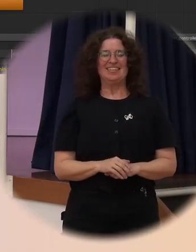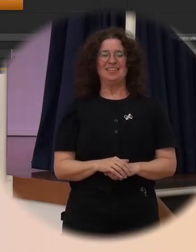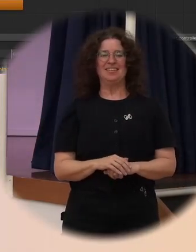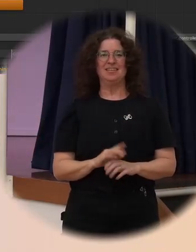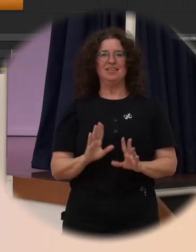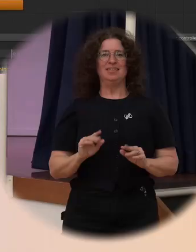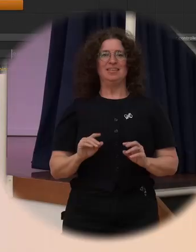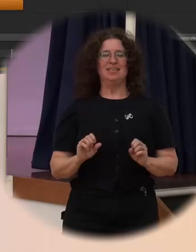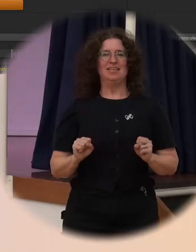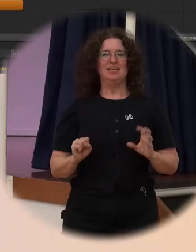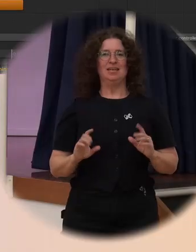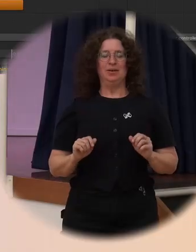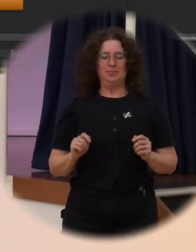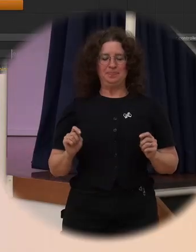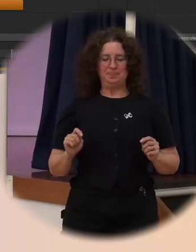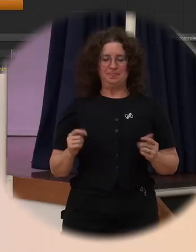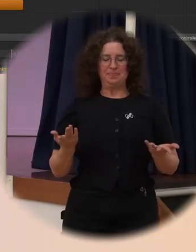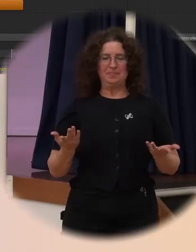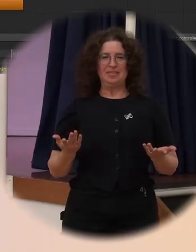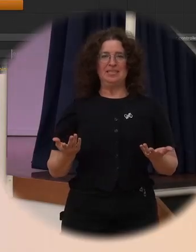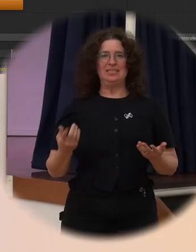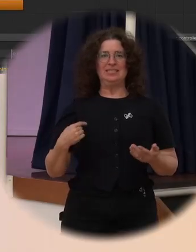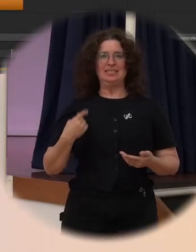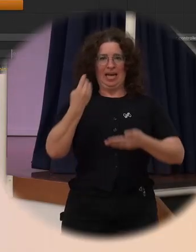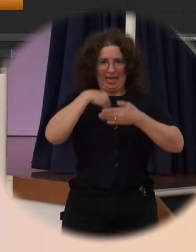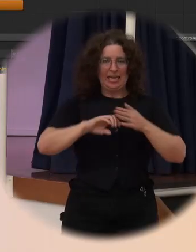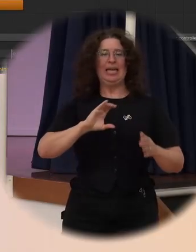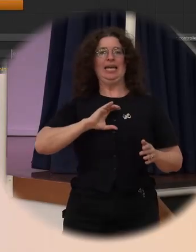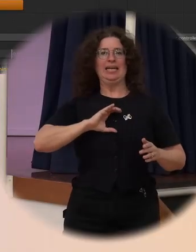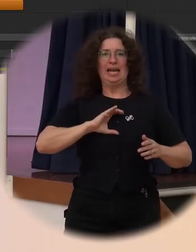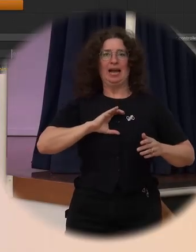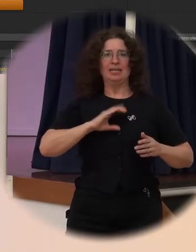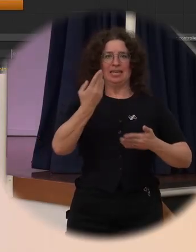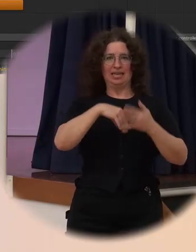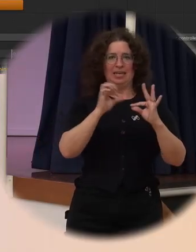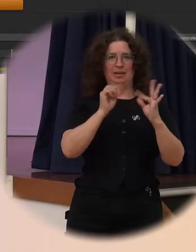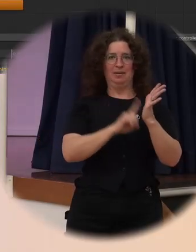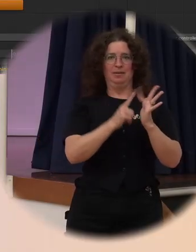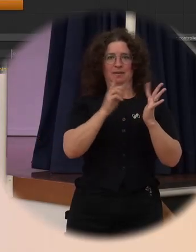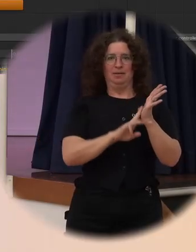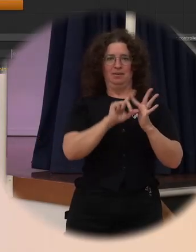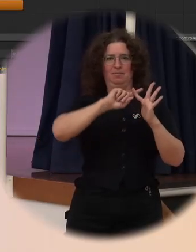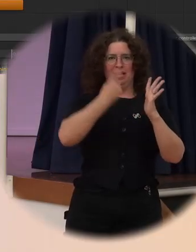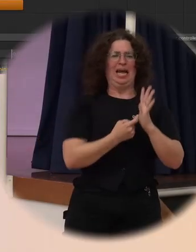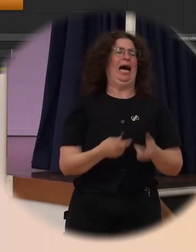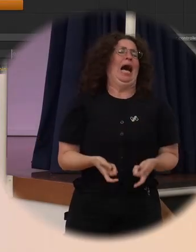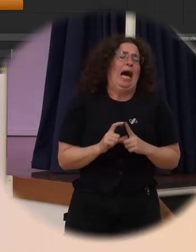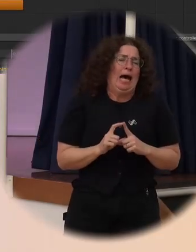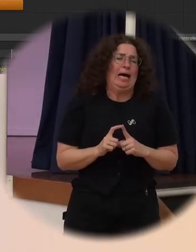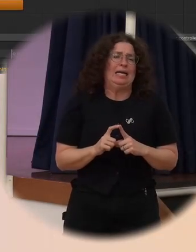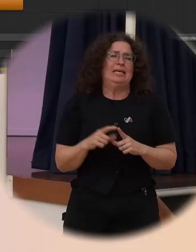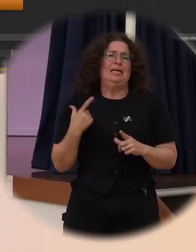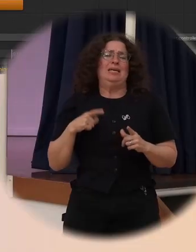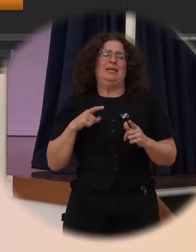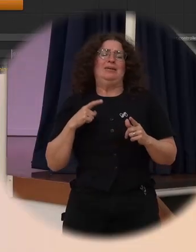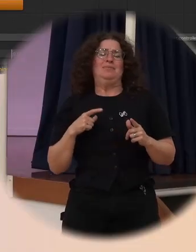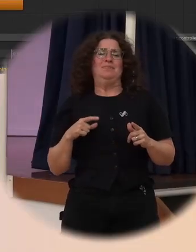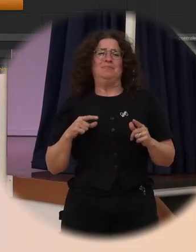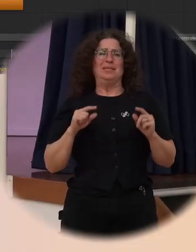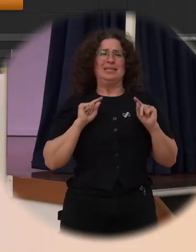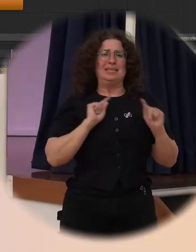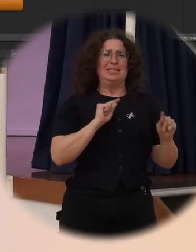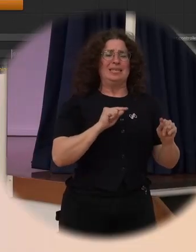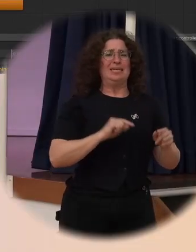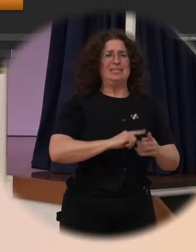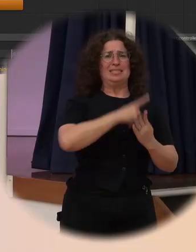we added the rigging inside the character inside the blender, and it was not easy because Rococo has like raw motion suit, and we